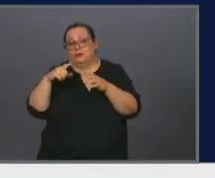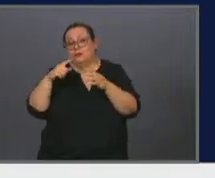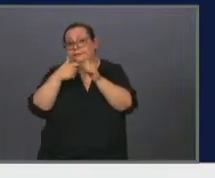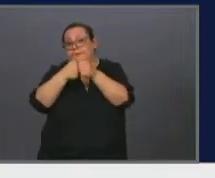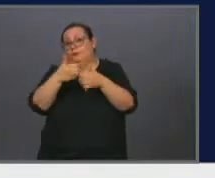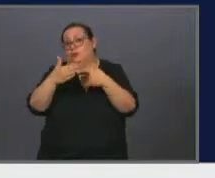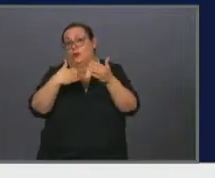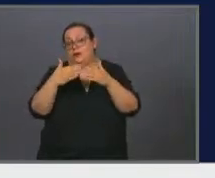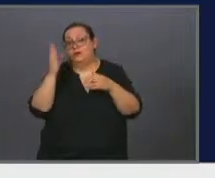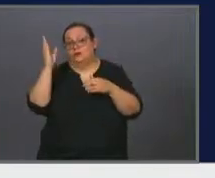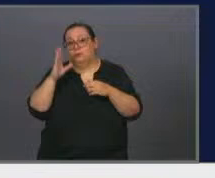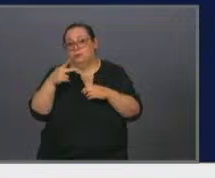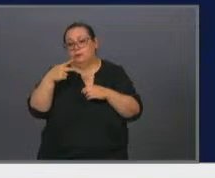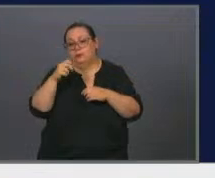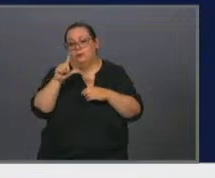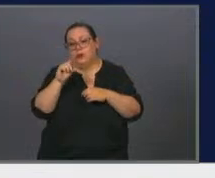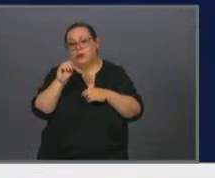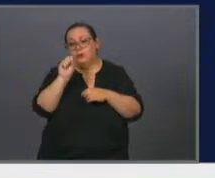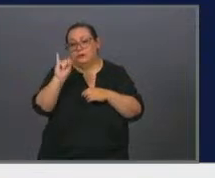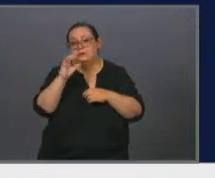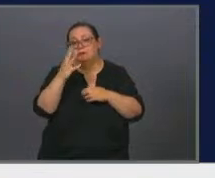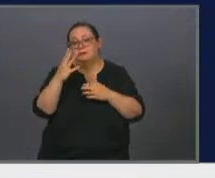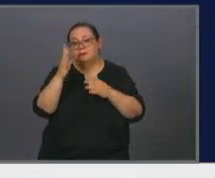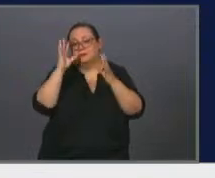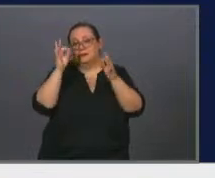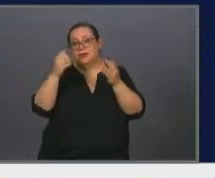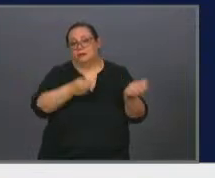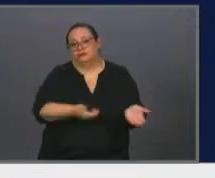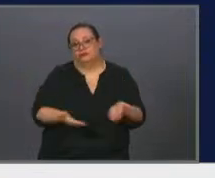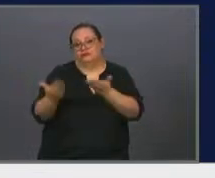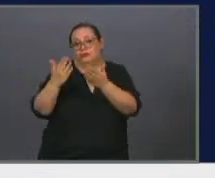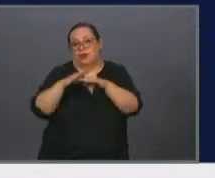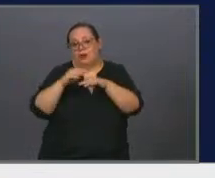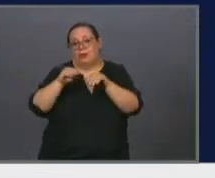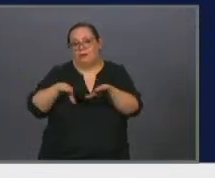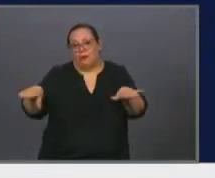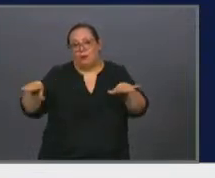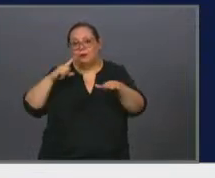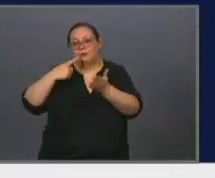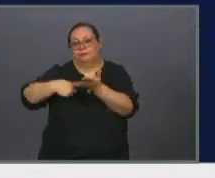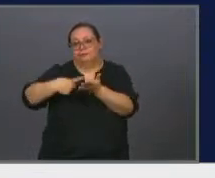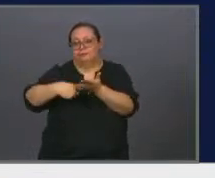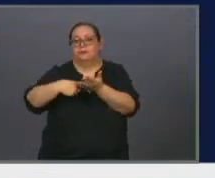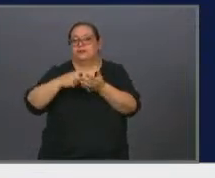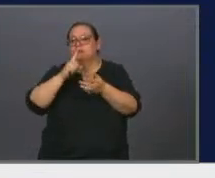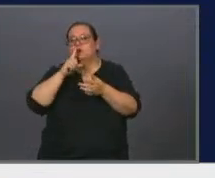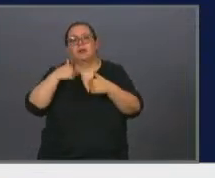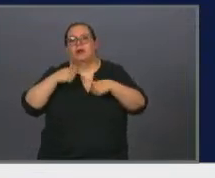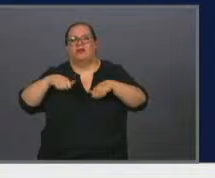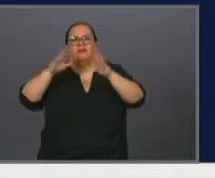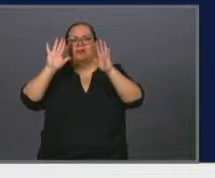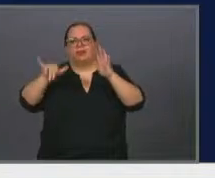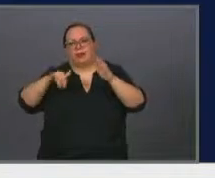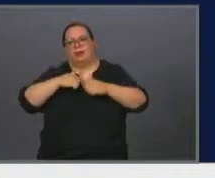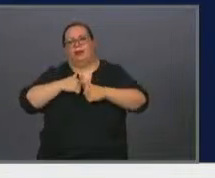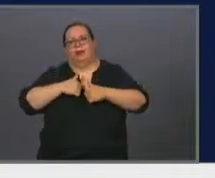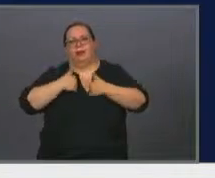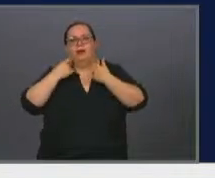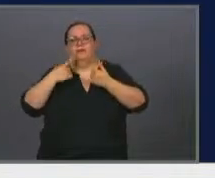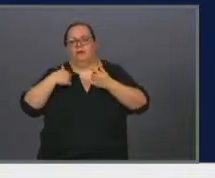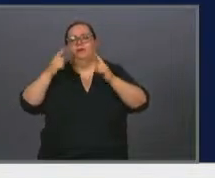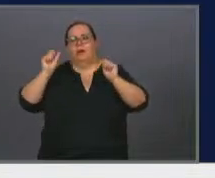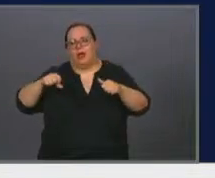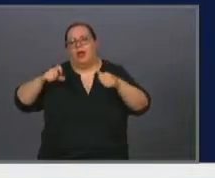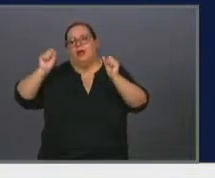decisions. And so I've given up that life of, oh, I can be, you know, I can please everybody. And